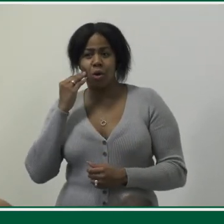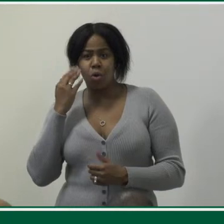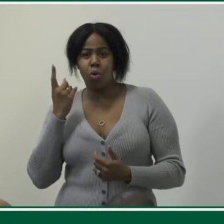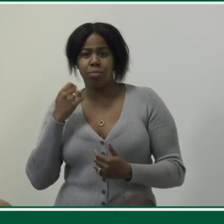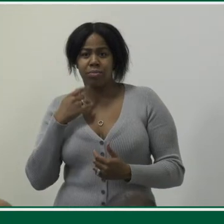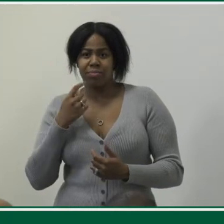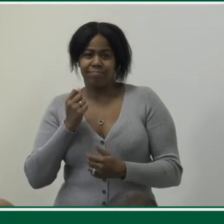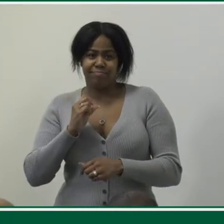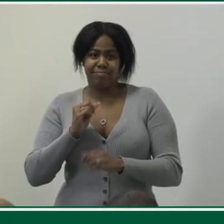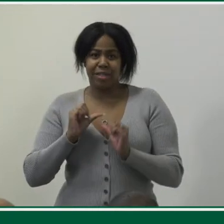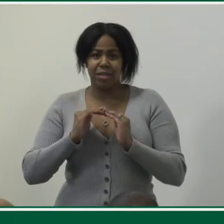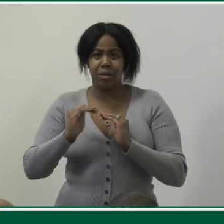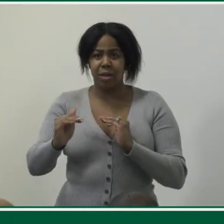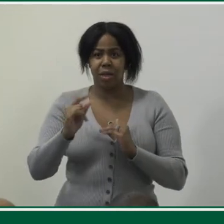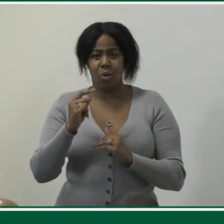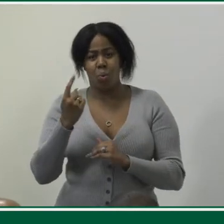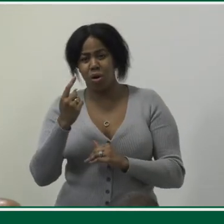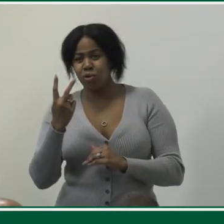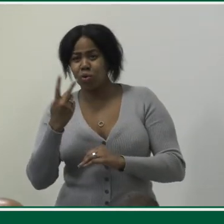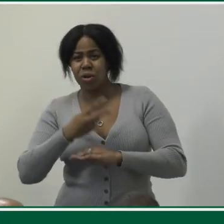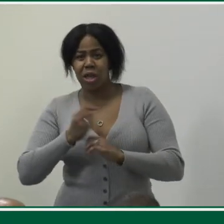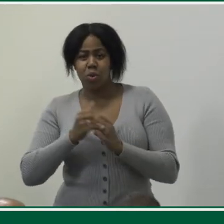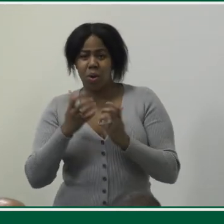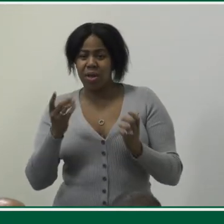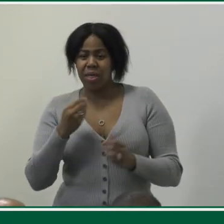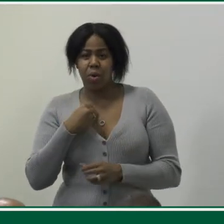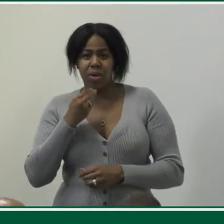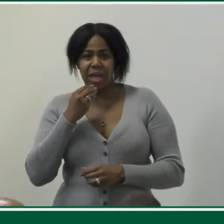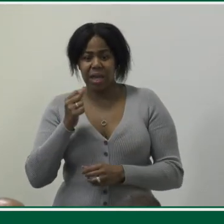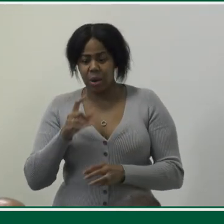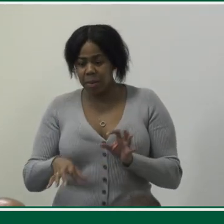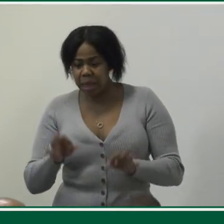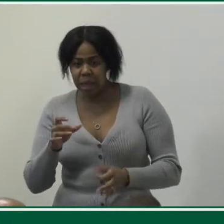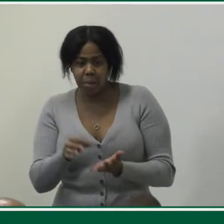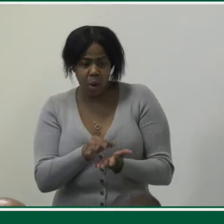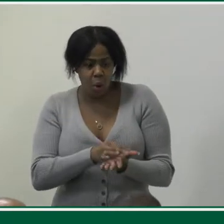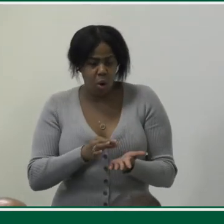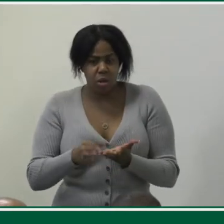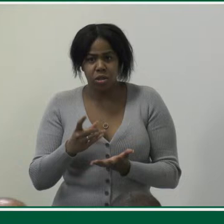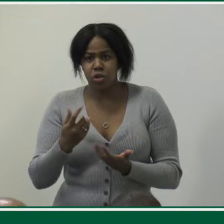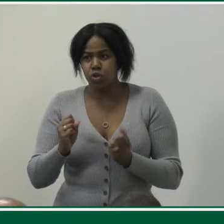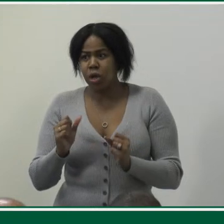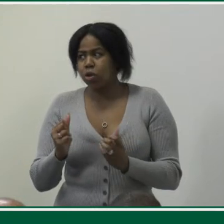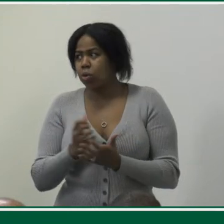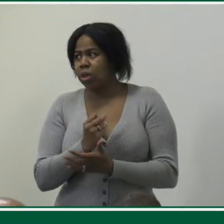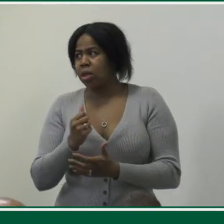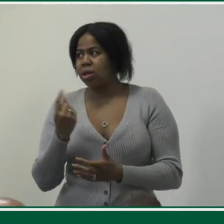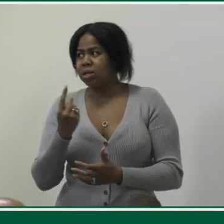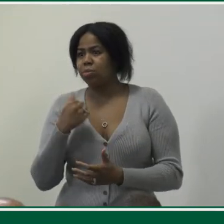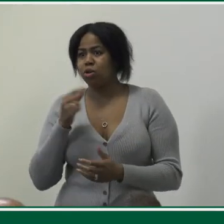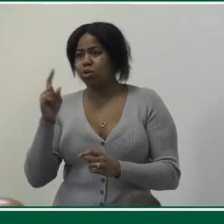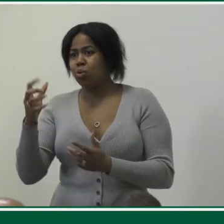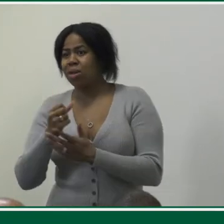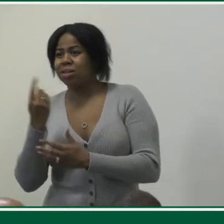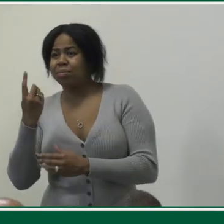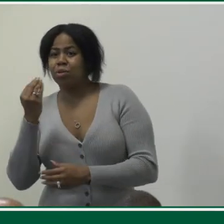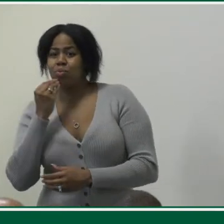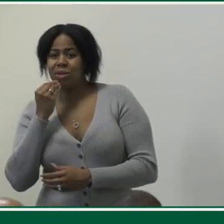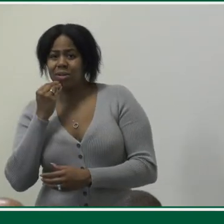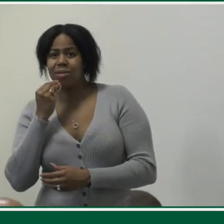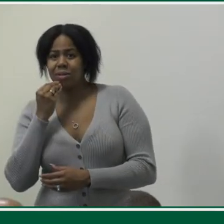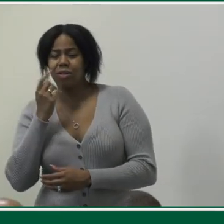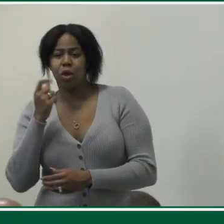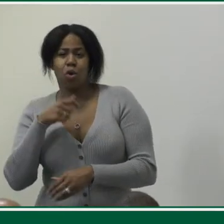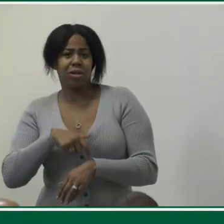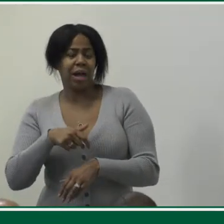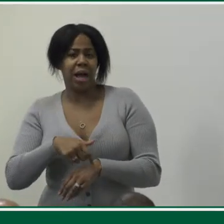time without eating, pick up change off the ground to make my way and be able to go and get something to eat. You know, there